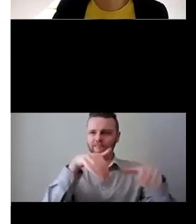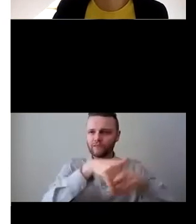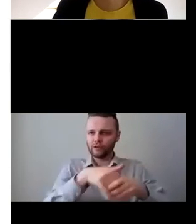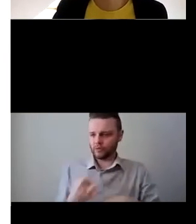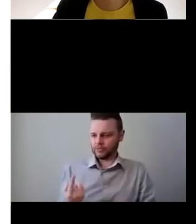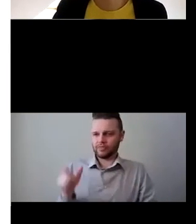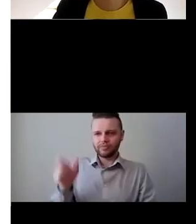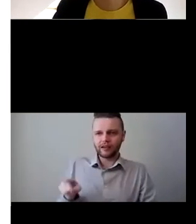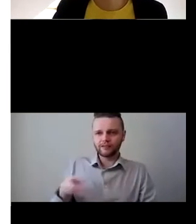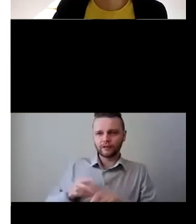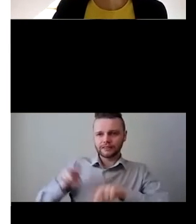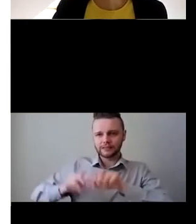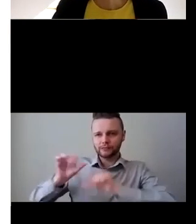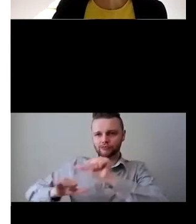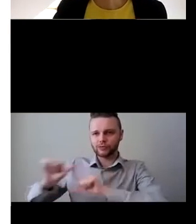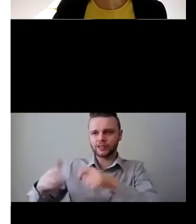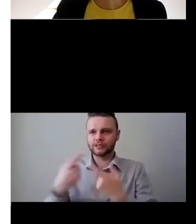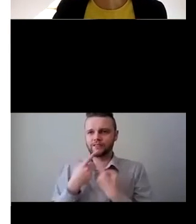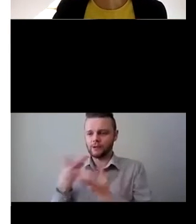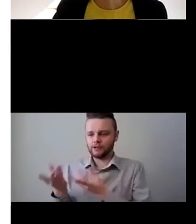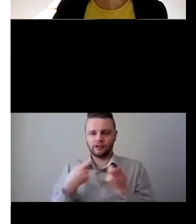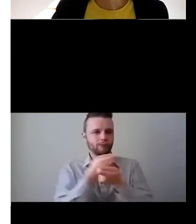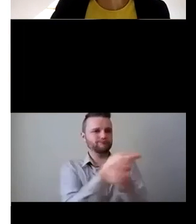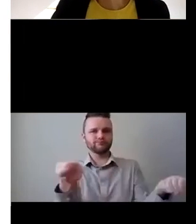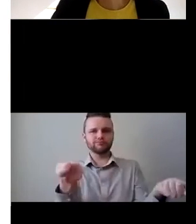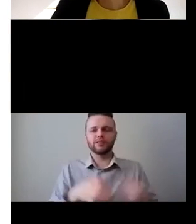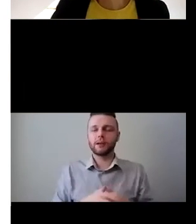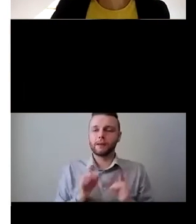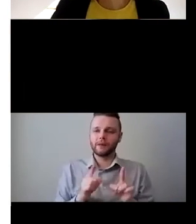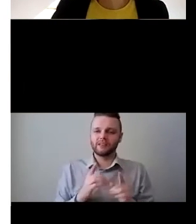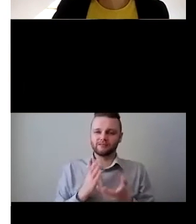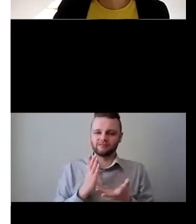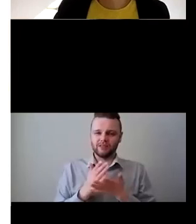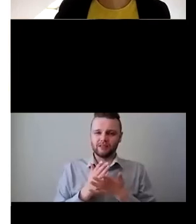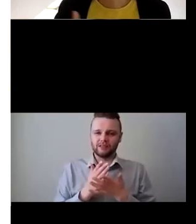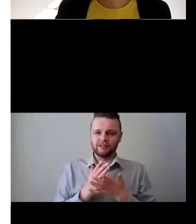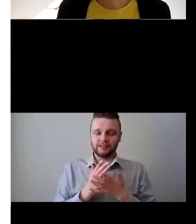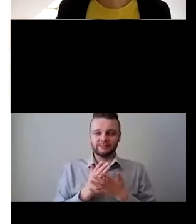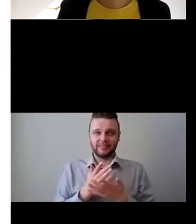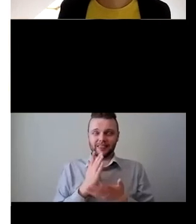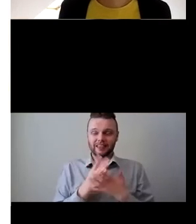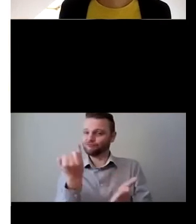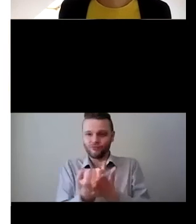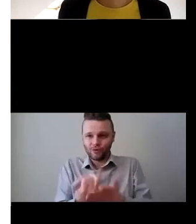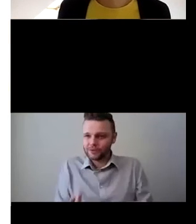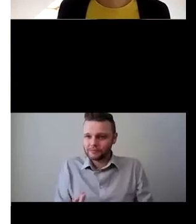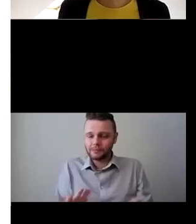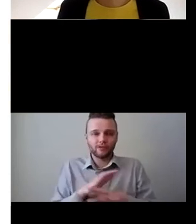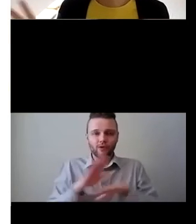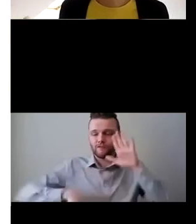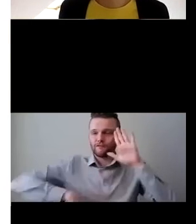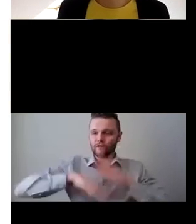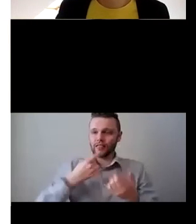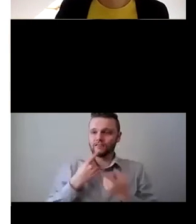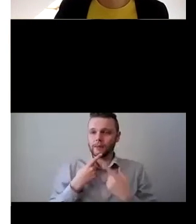individual assessment process, while they're not actually supposed to. They might not need to share every single information